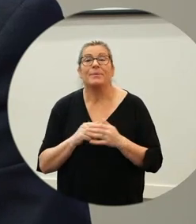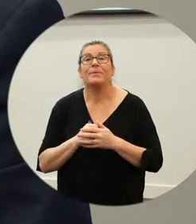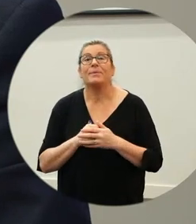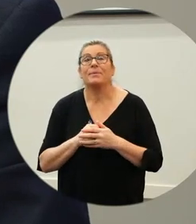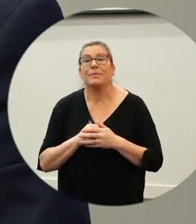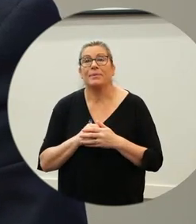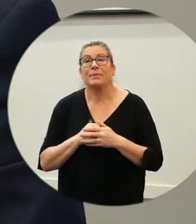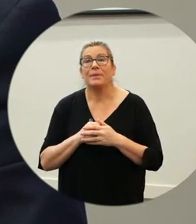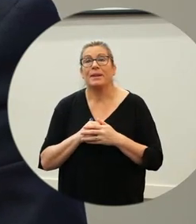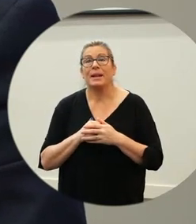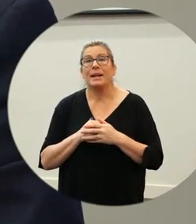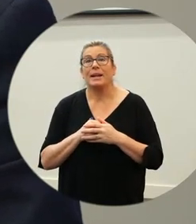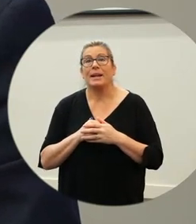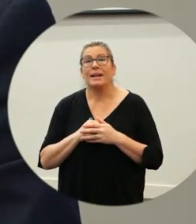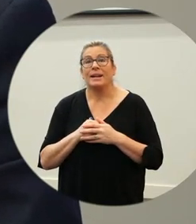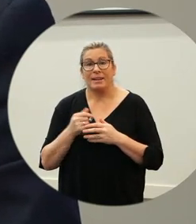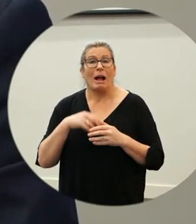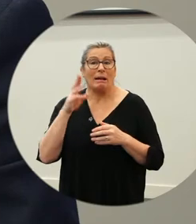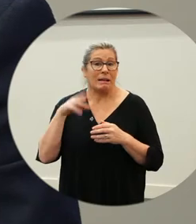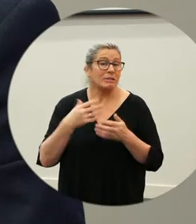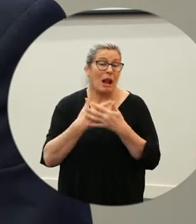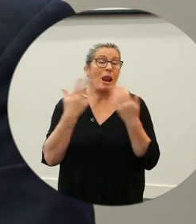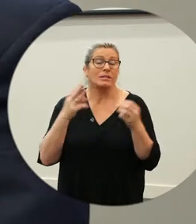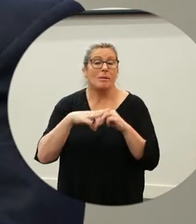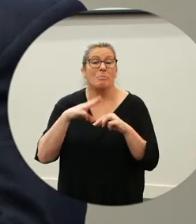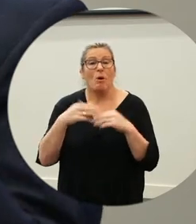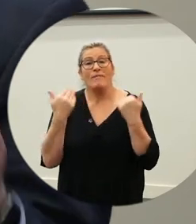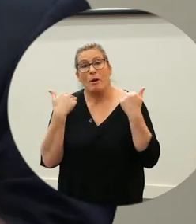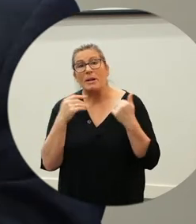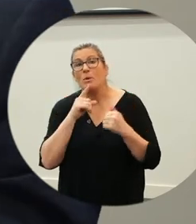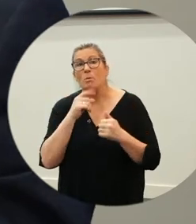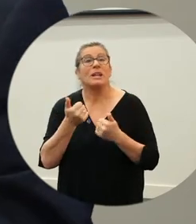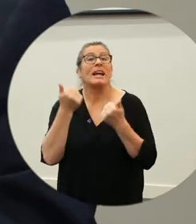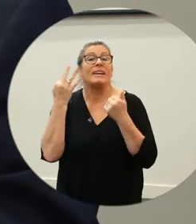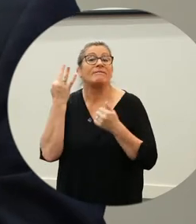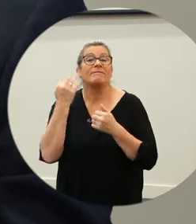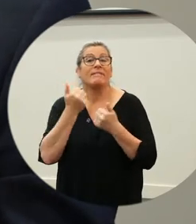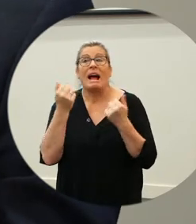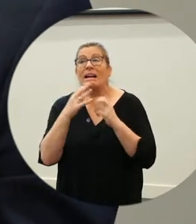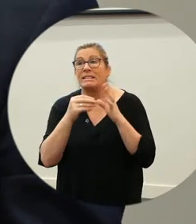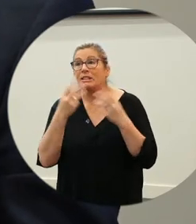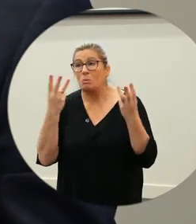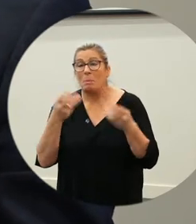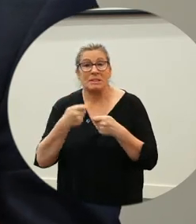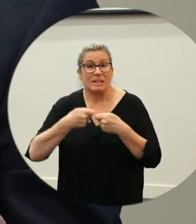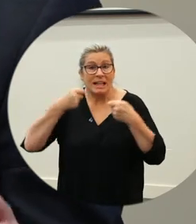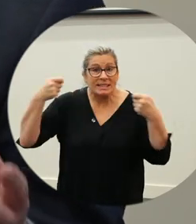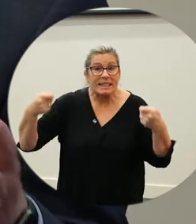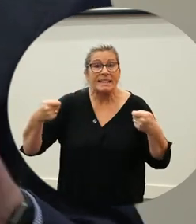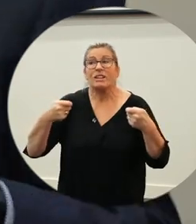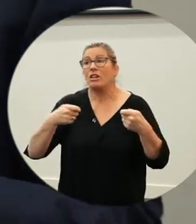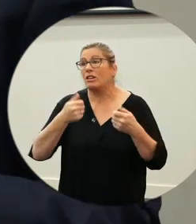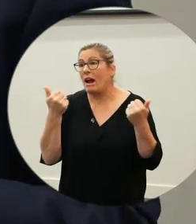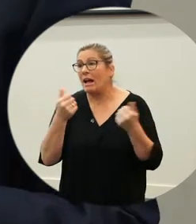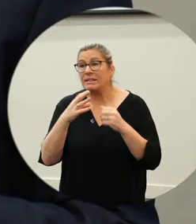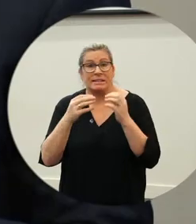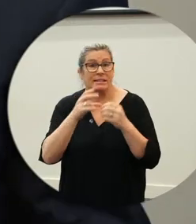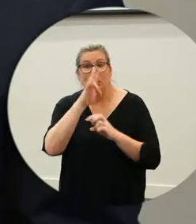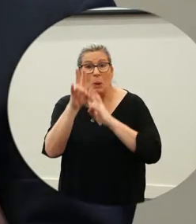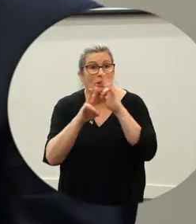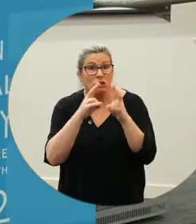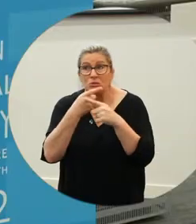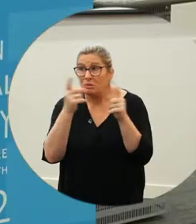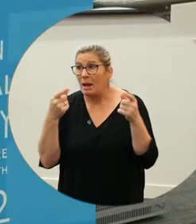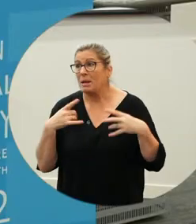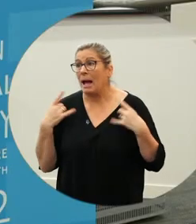It's a tour to Oryzon. I know I've thrown a lot of information out there, but if there's anything in what I've said that anybody would like me to elaborate on, or if there's any questions,